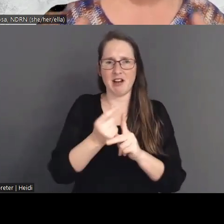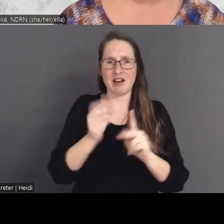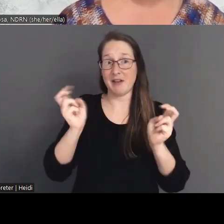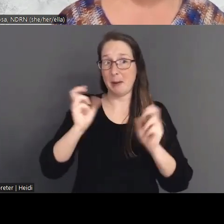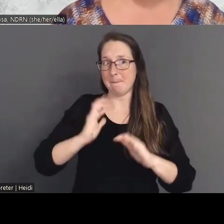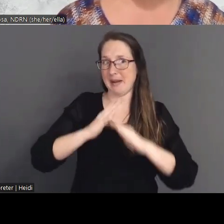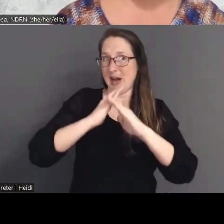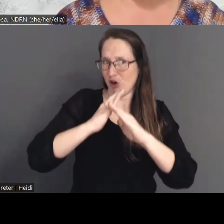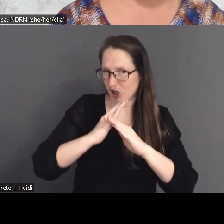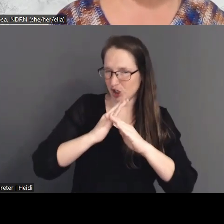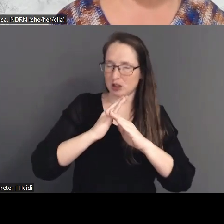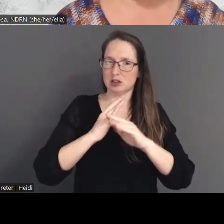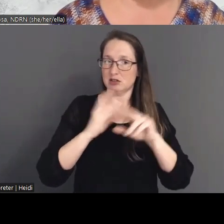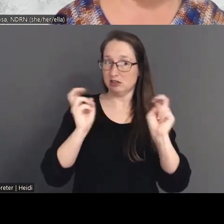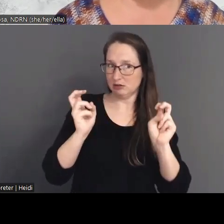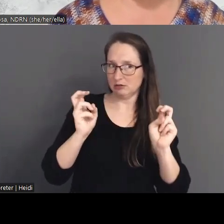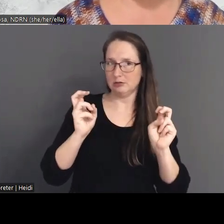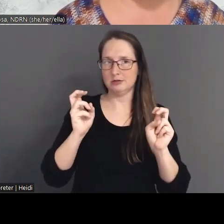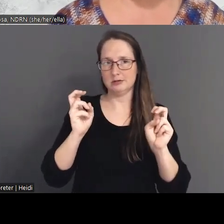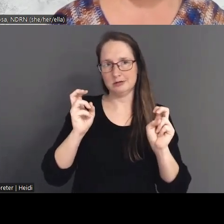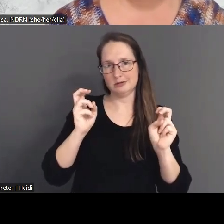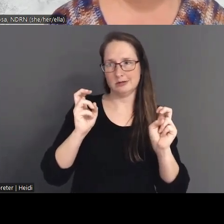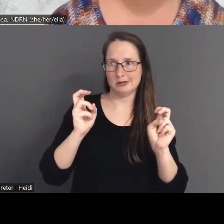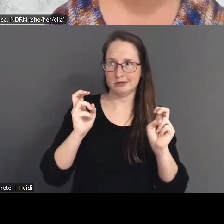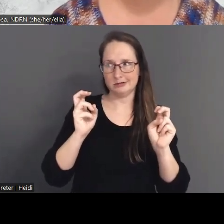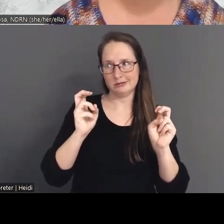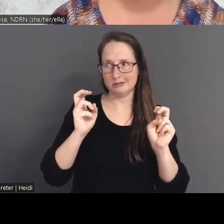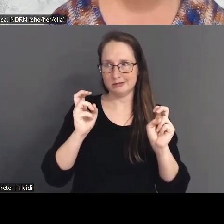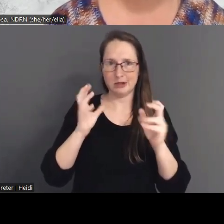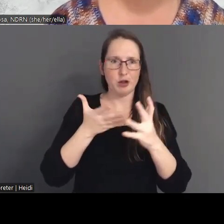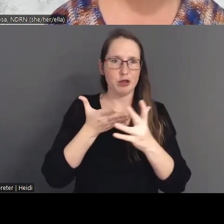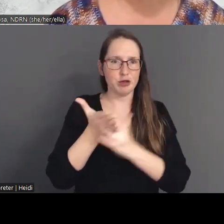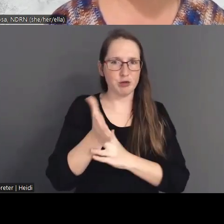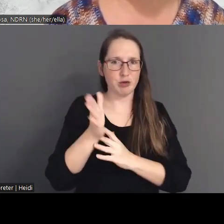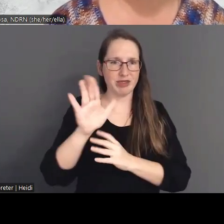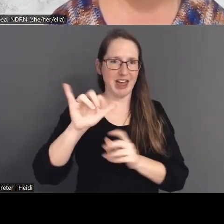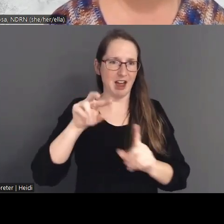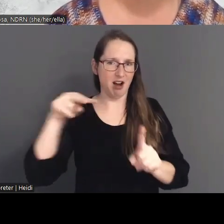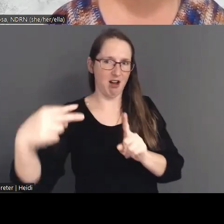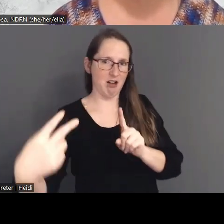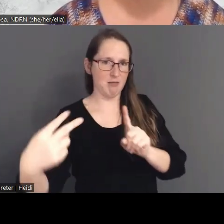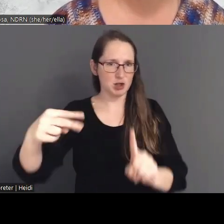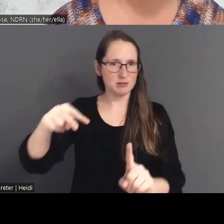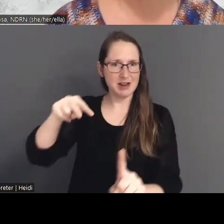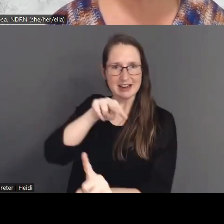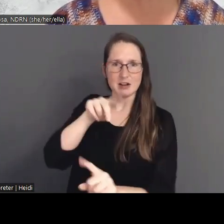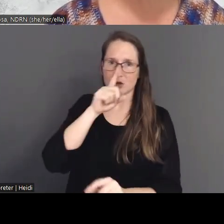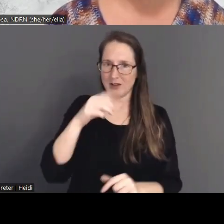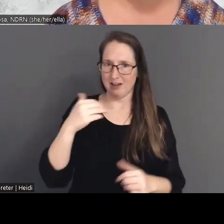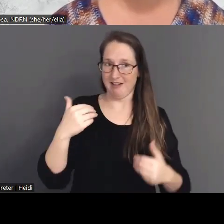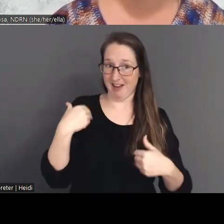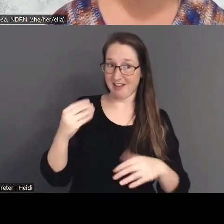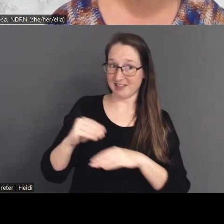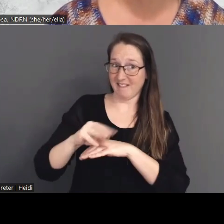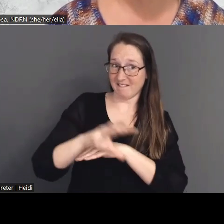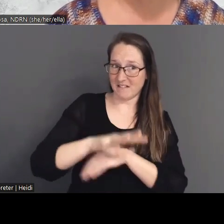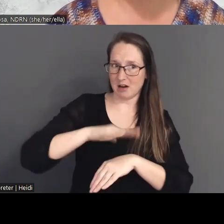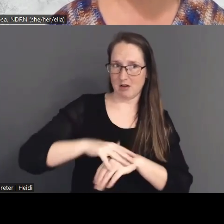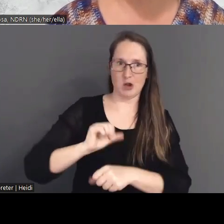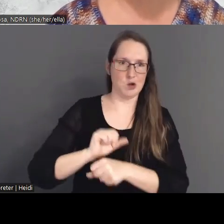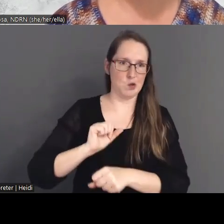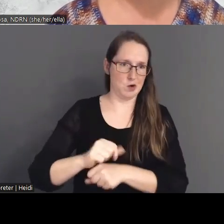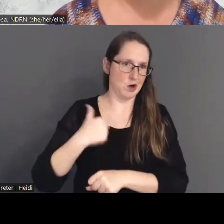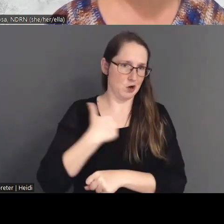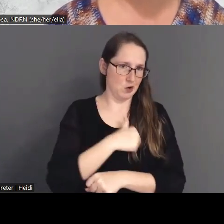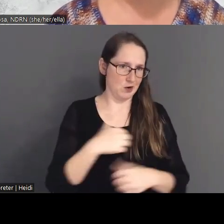barriers are really there through the eye of the beholder, I guess, and it really does have an effect on the work that we